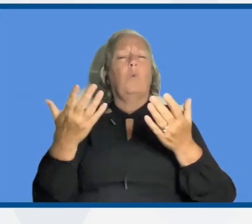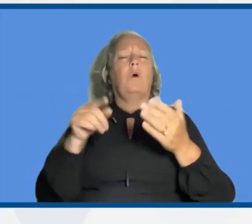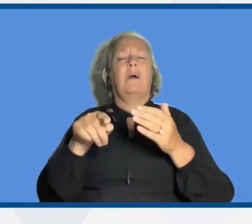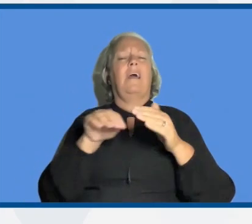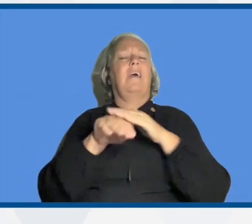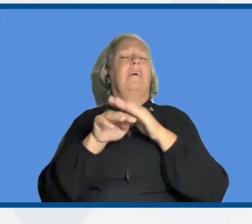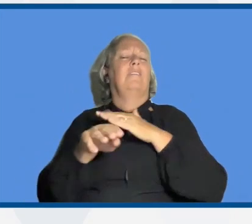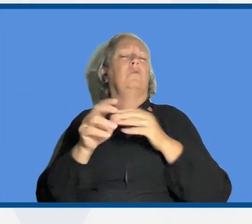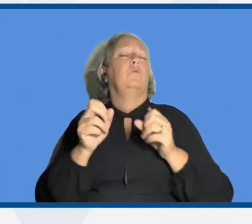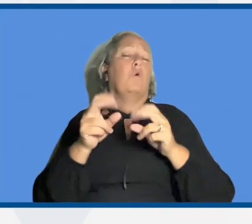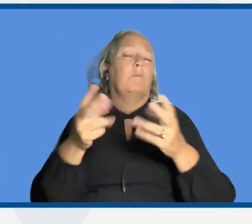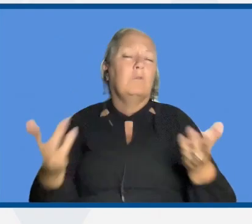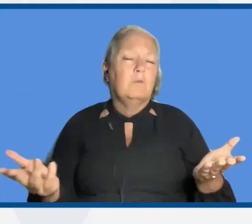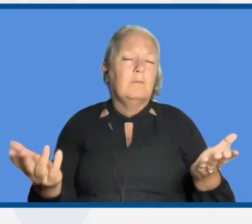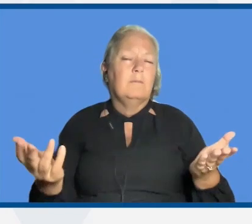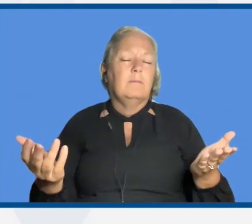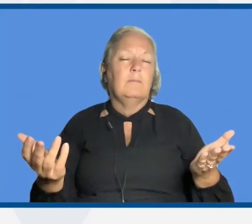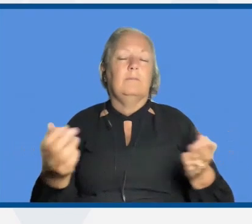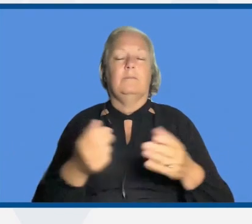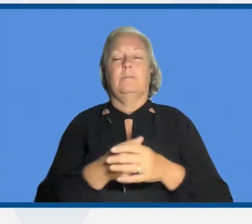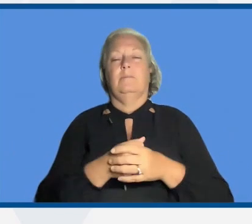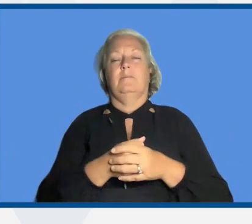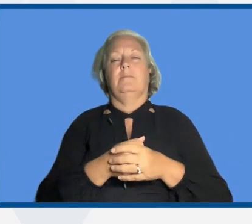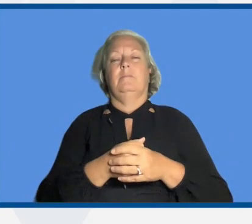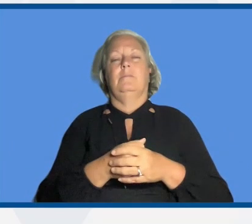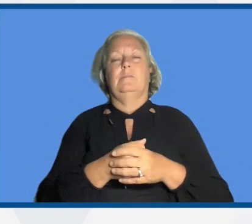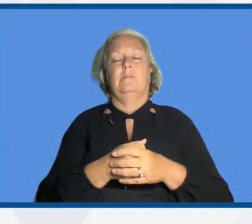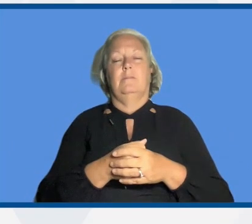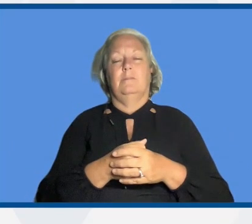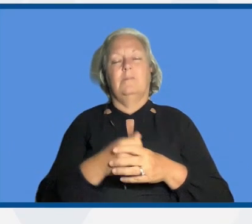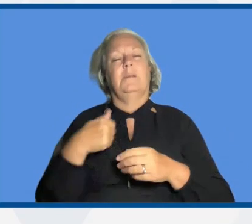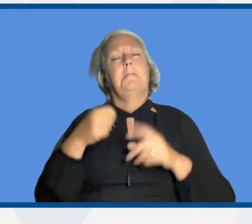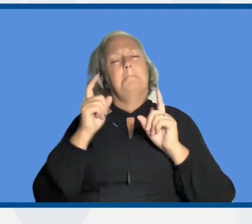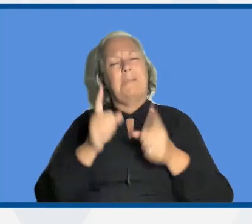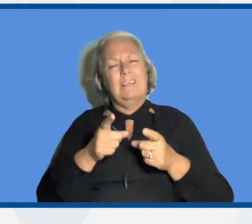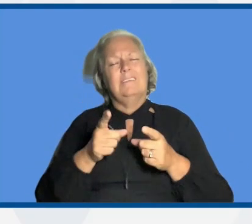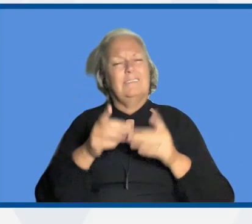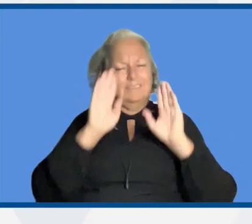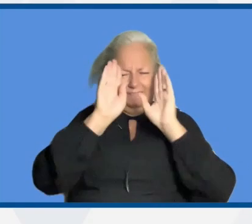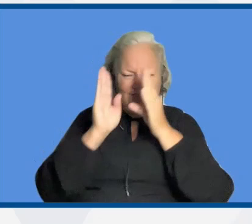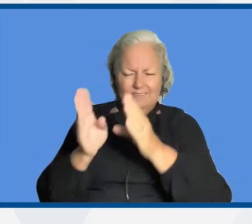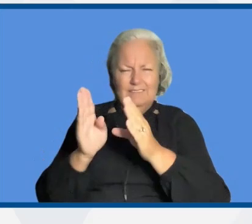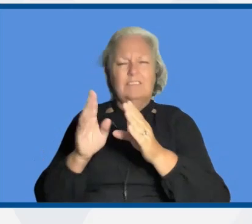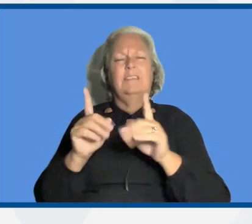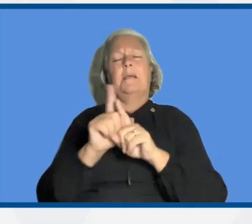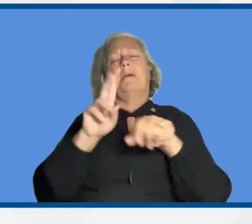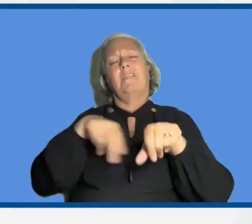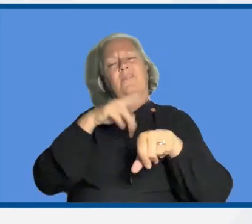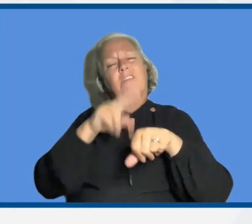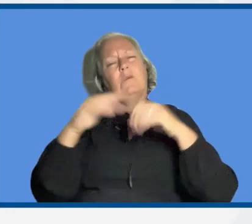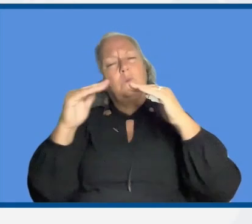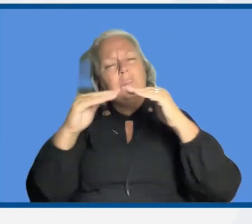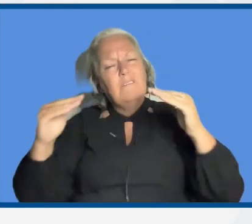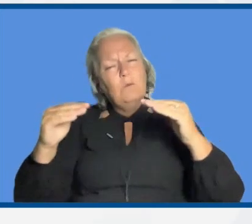And sometimes we need to focus on other issues. At the national level, there is